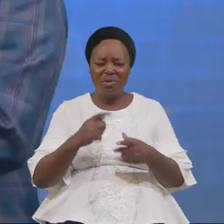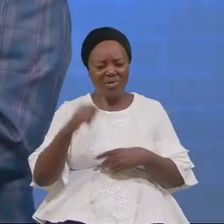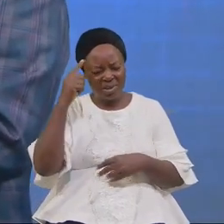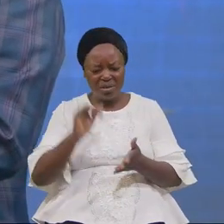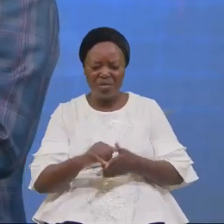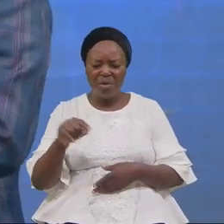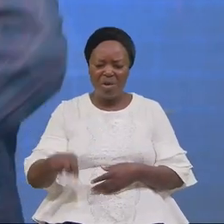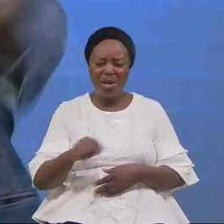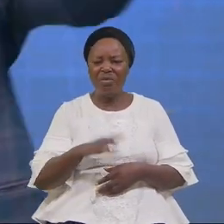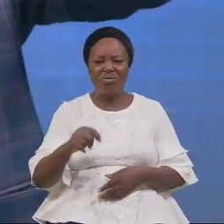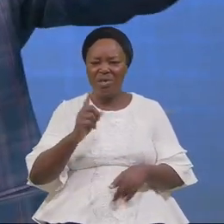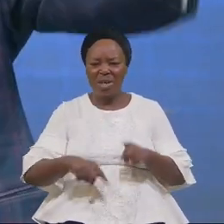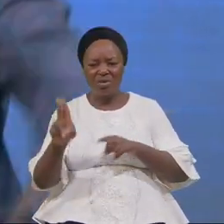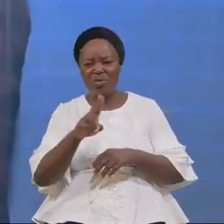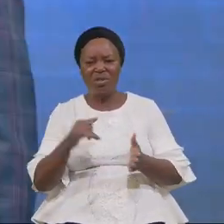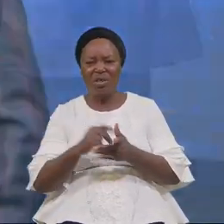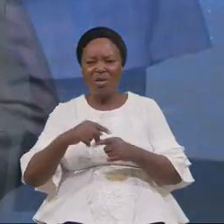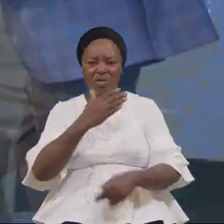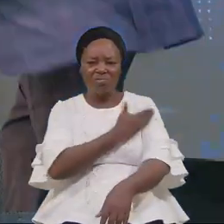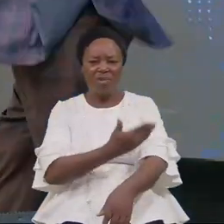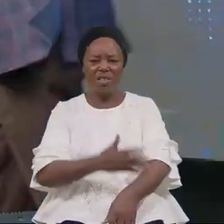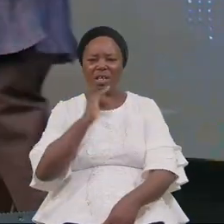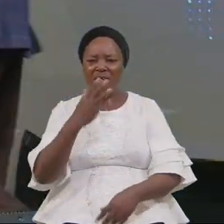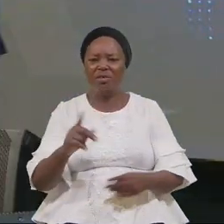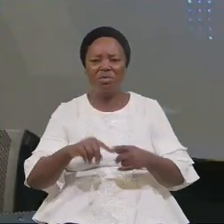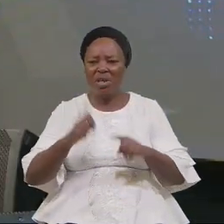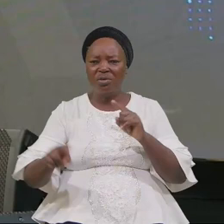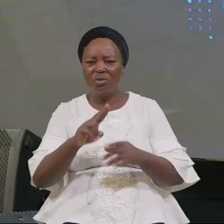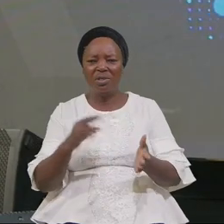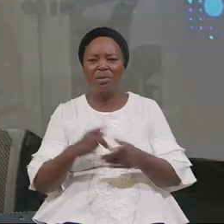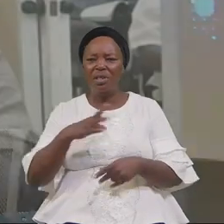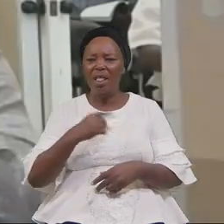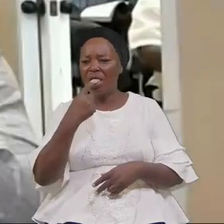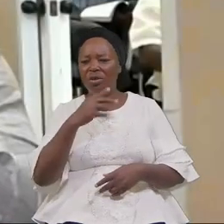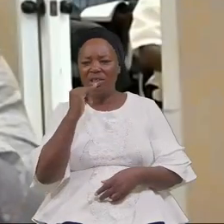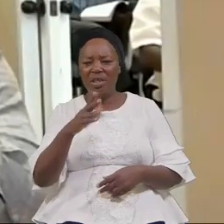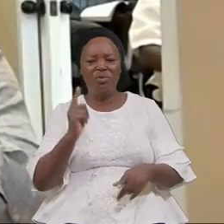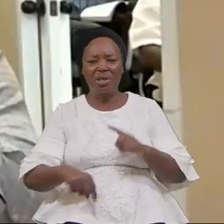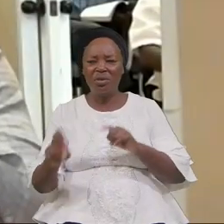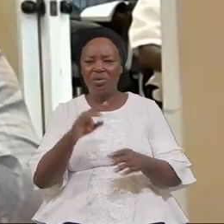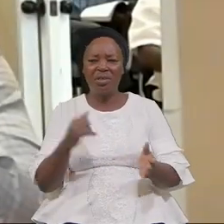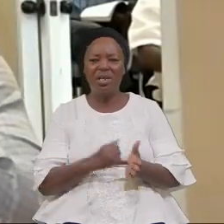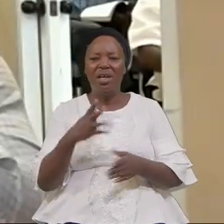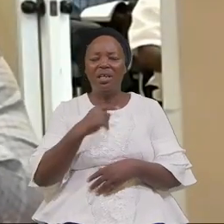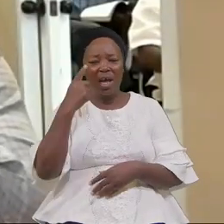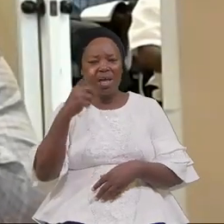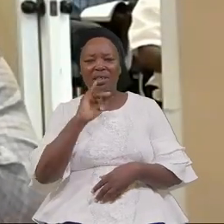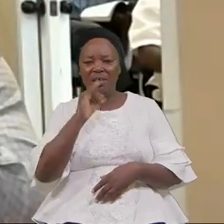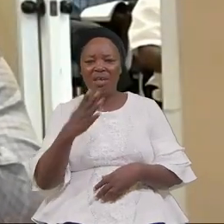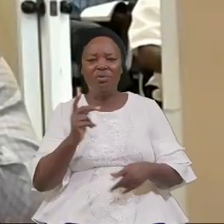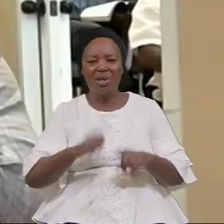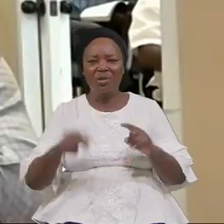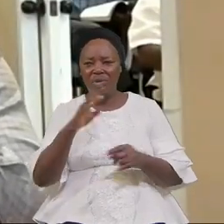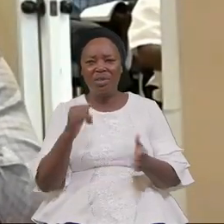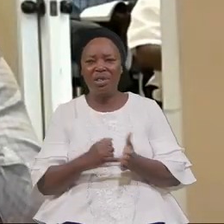you can't use them. The arms are there, you can't use them. The tongue is there, you can't use it. The eyes are there, you can't use